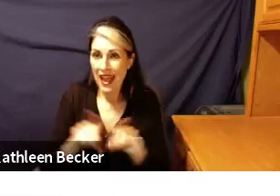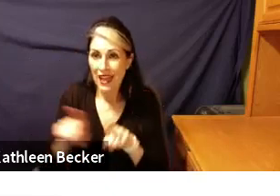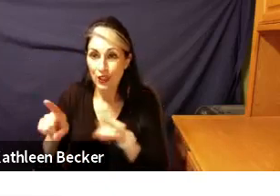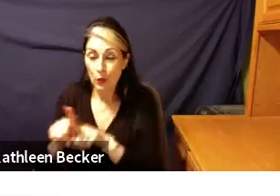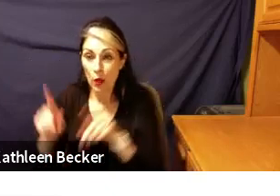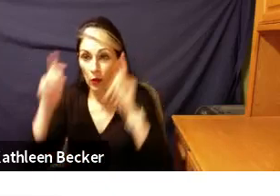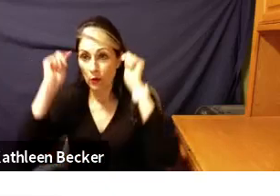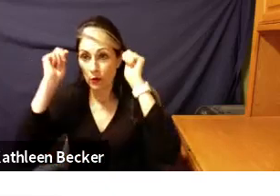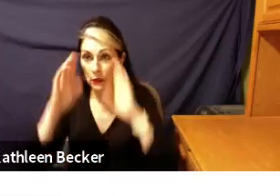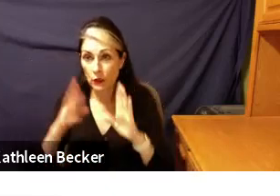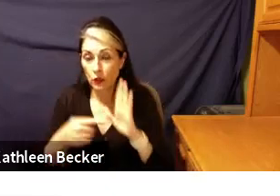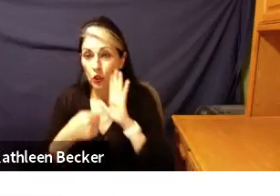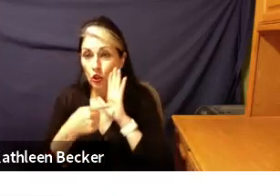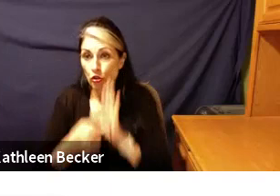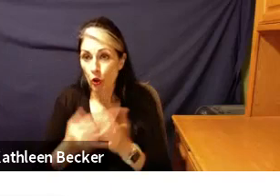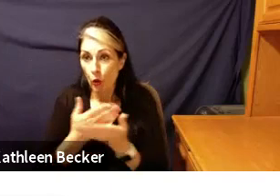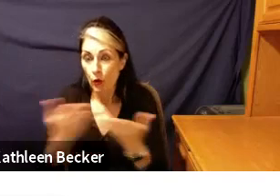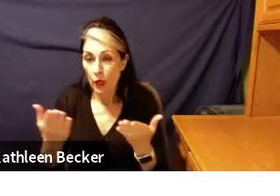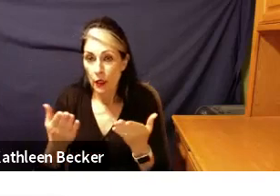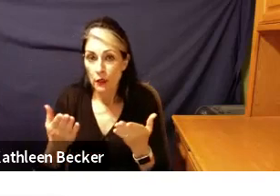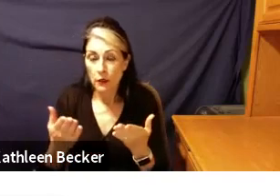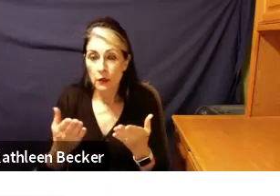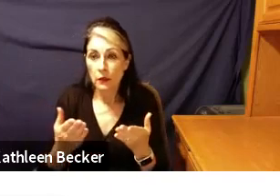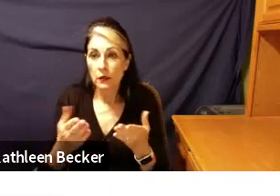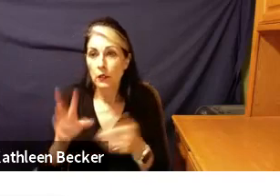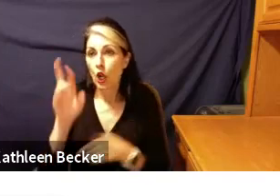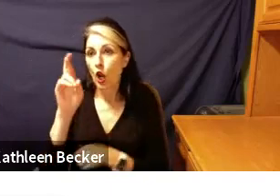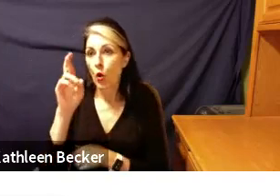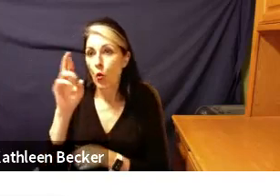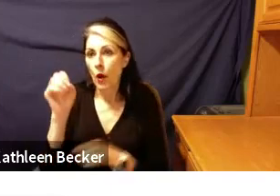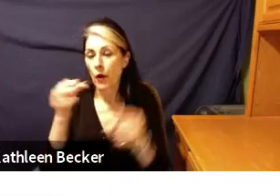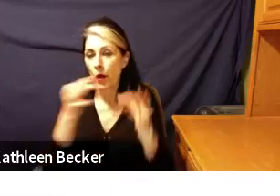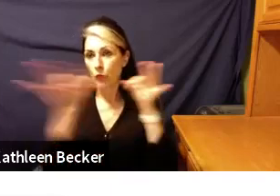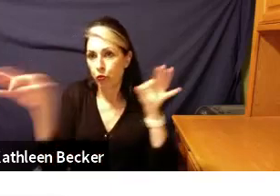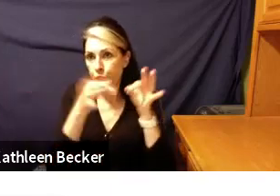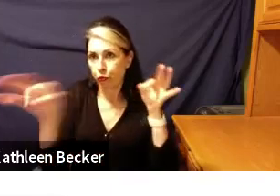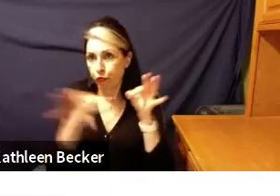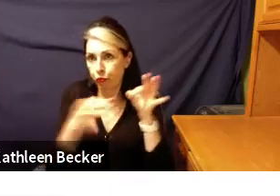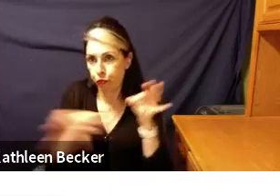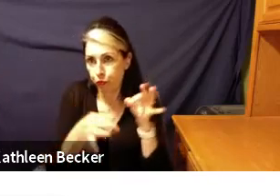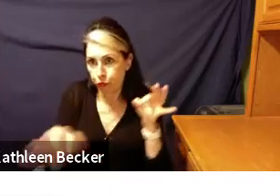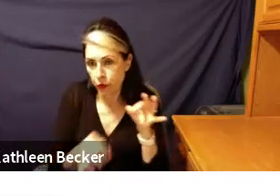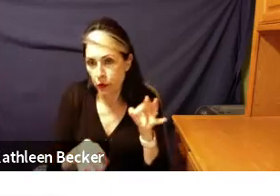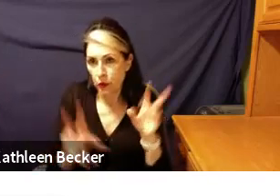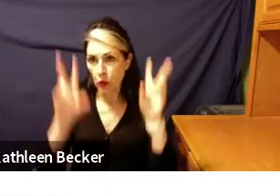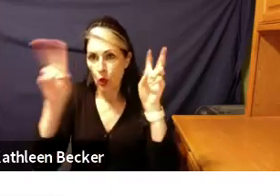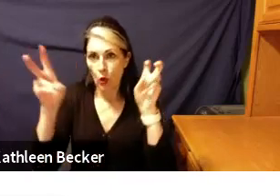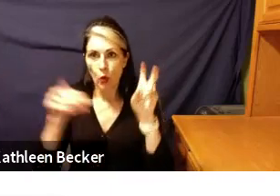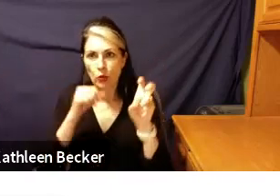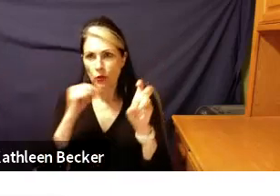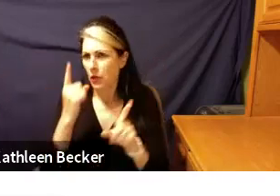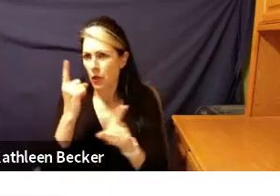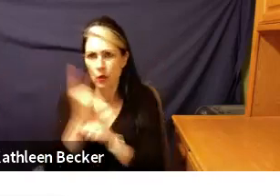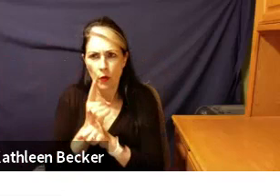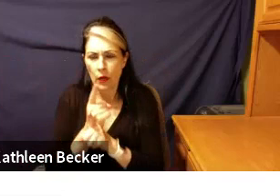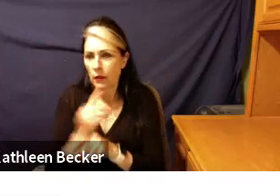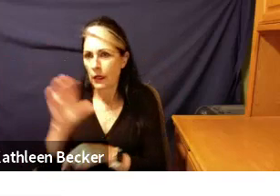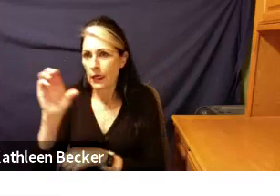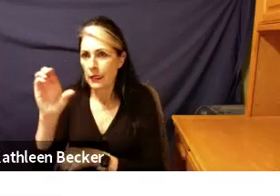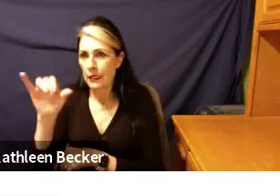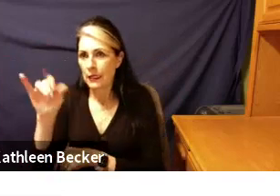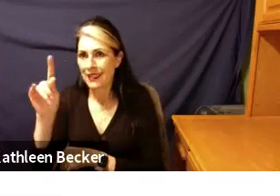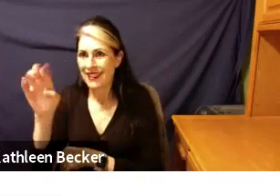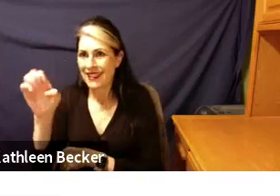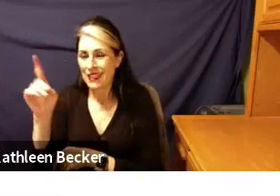Tutors point out things such as run-on sentences or quotes that are incorrectly cited. Students